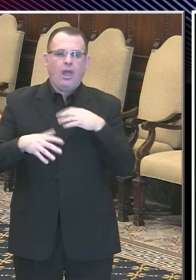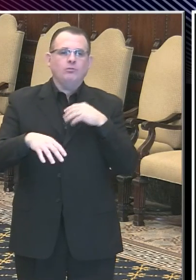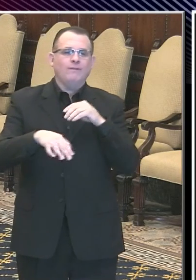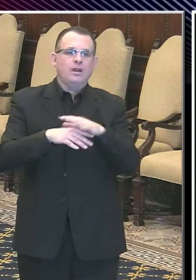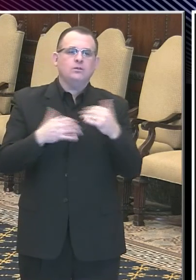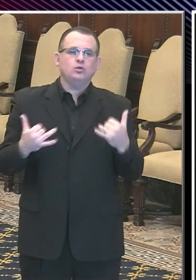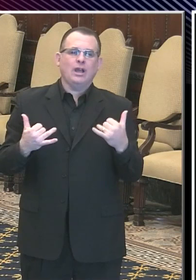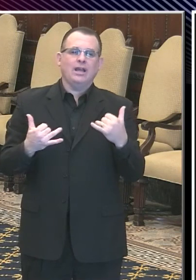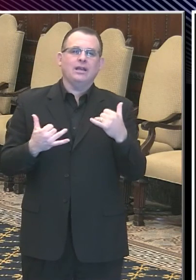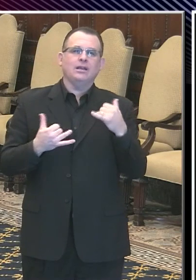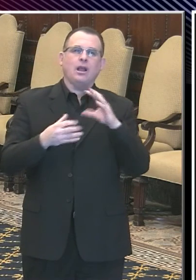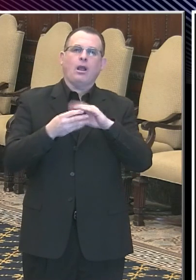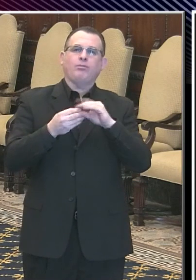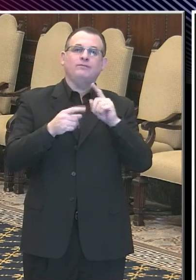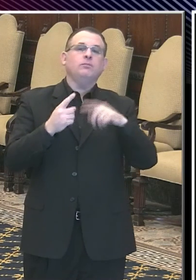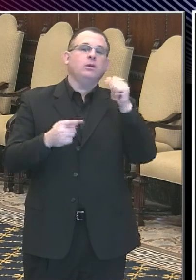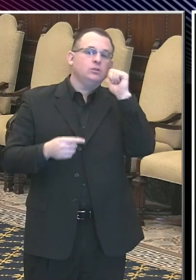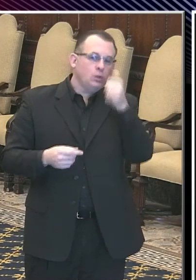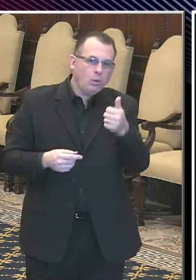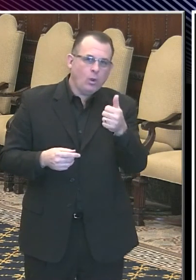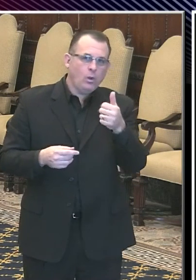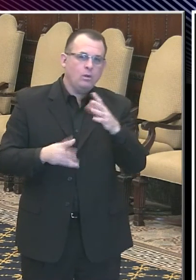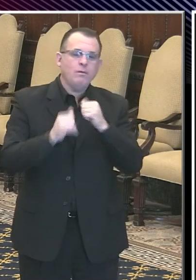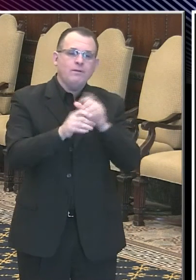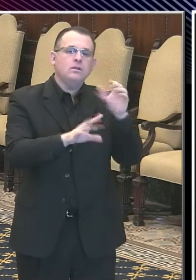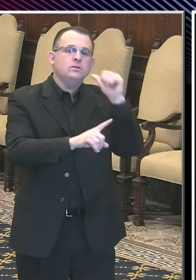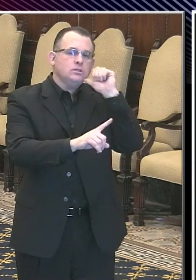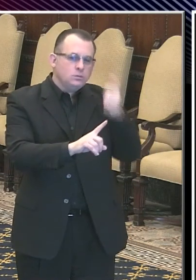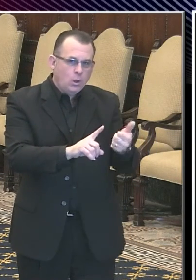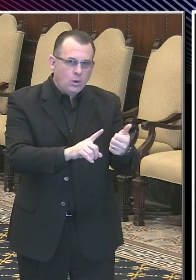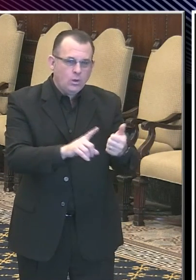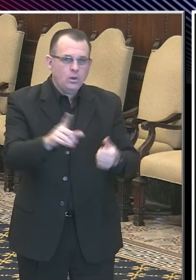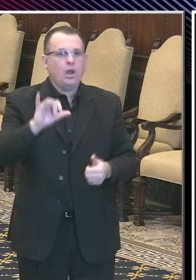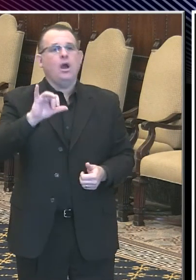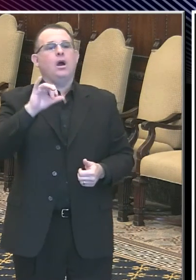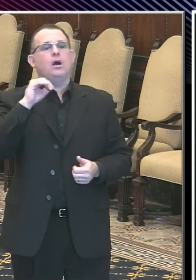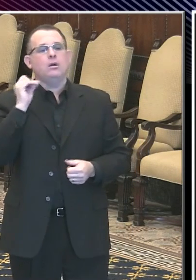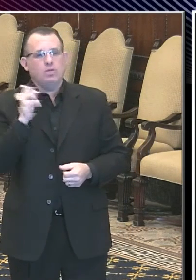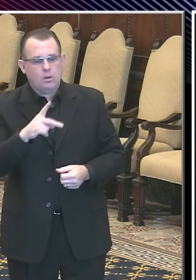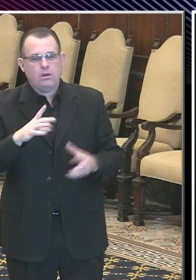briefing tomorrow for reporters. Okay, thanks.